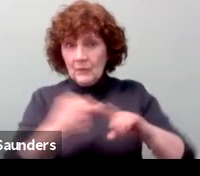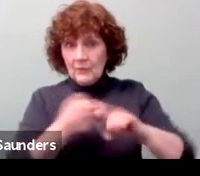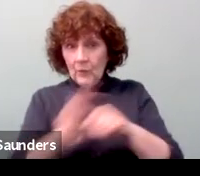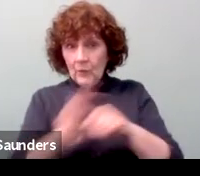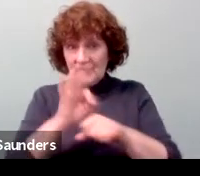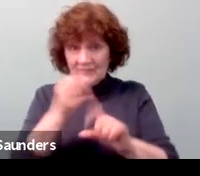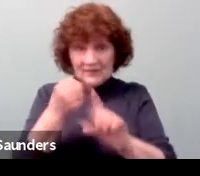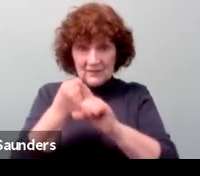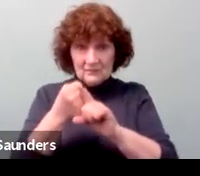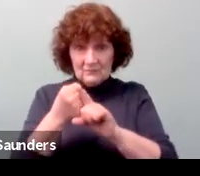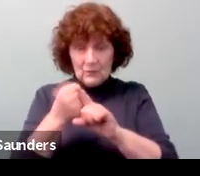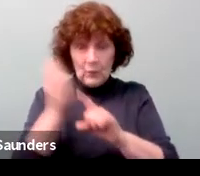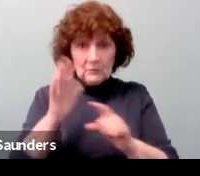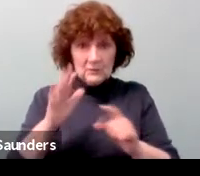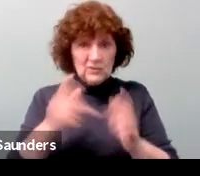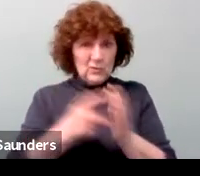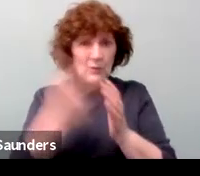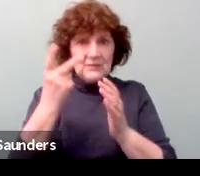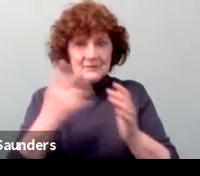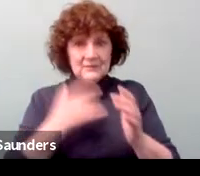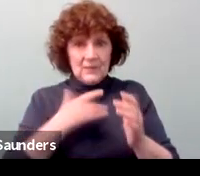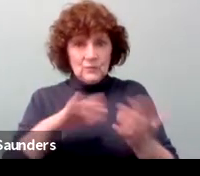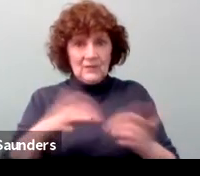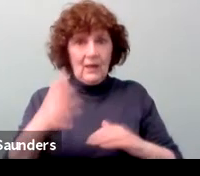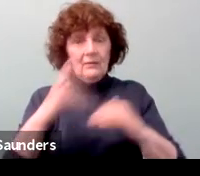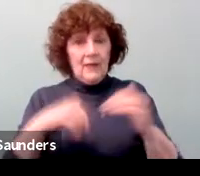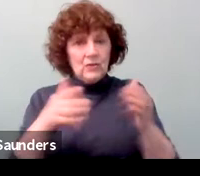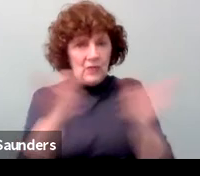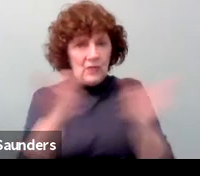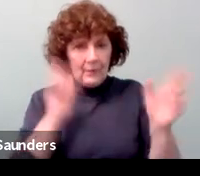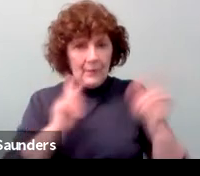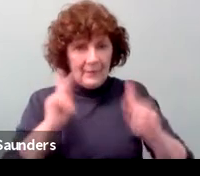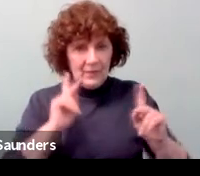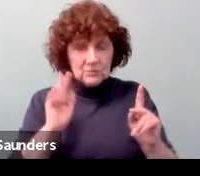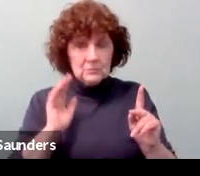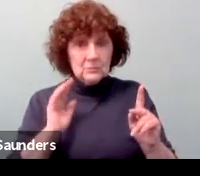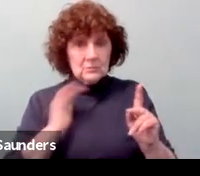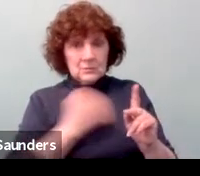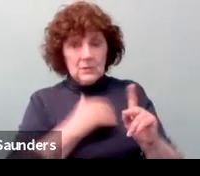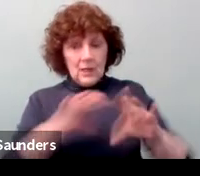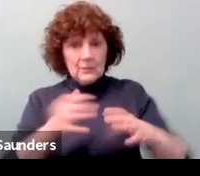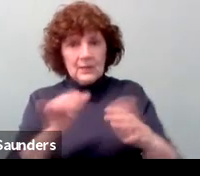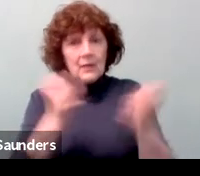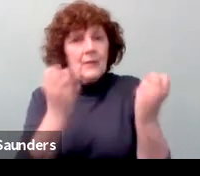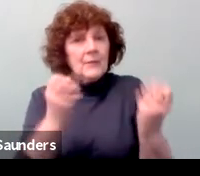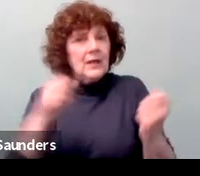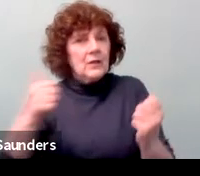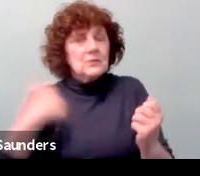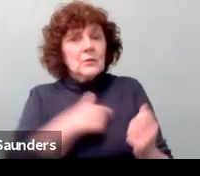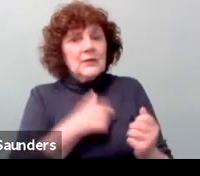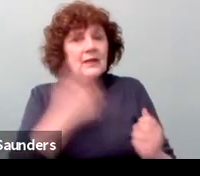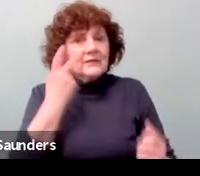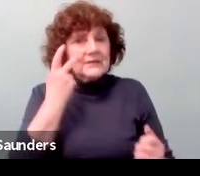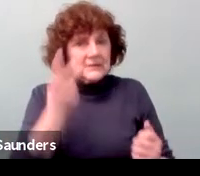infected compared to the general population. In our community, like many others, we've seen an interruption